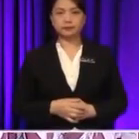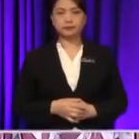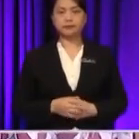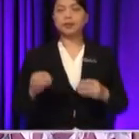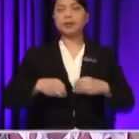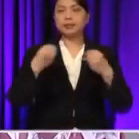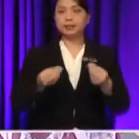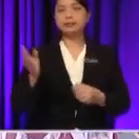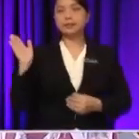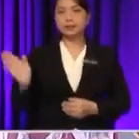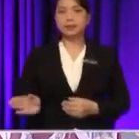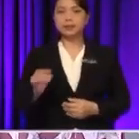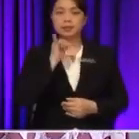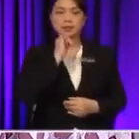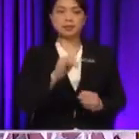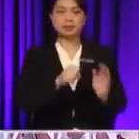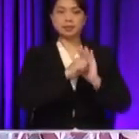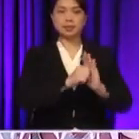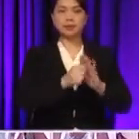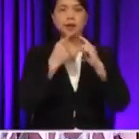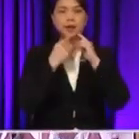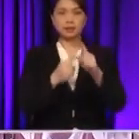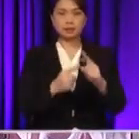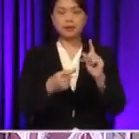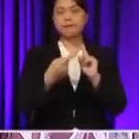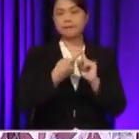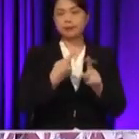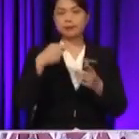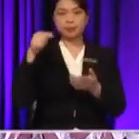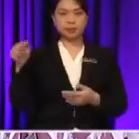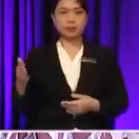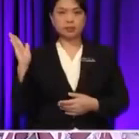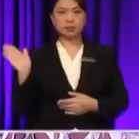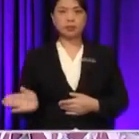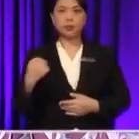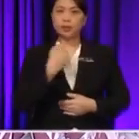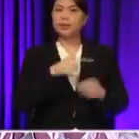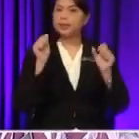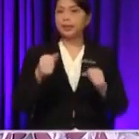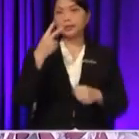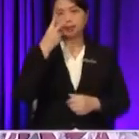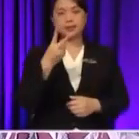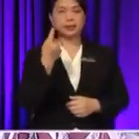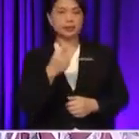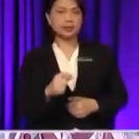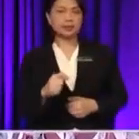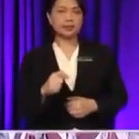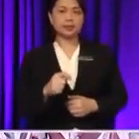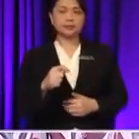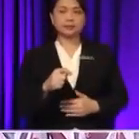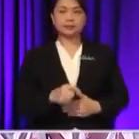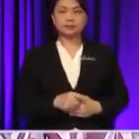given here is the sample answer. So from here, we can see that the chosen answer is